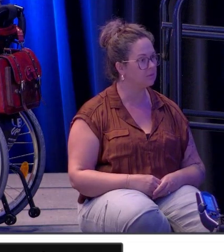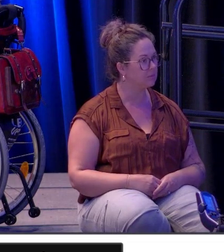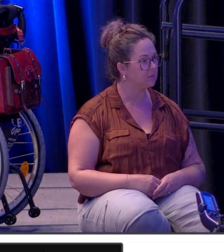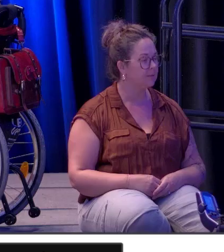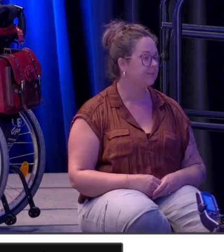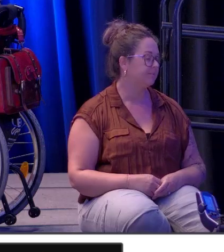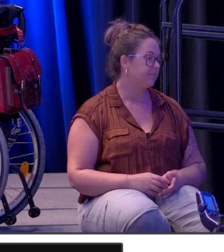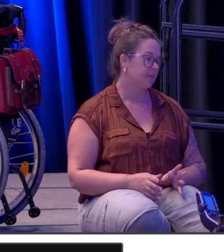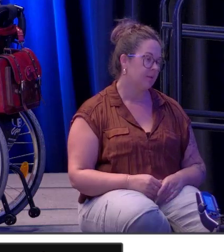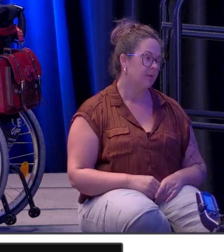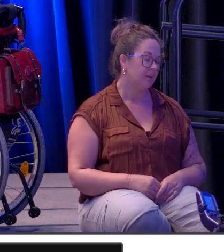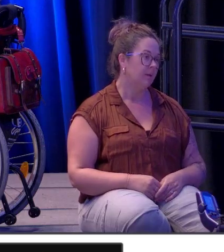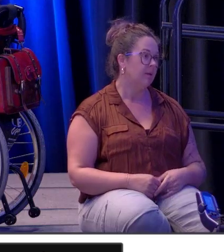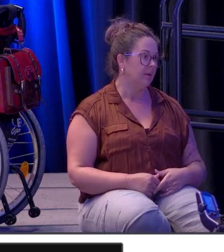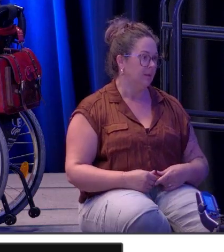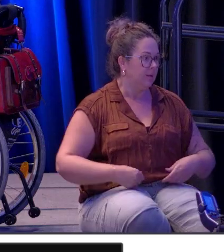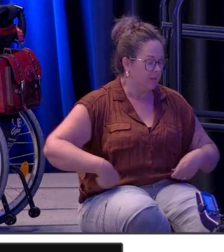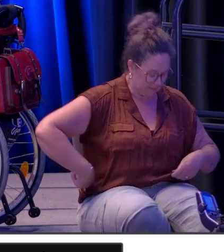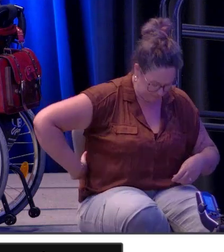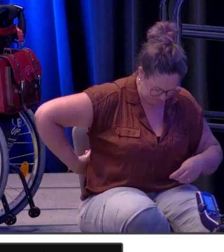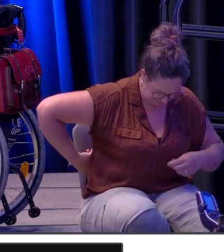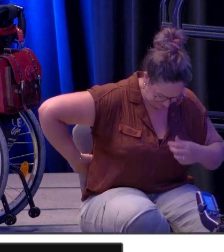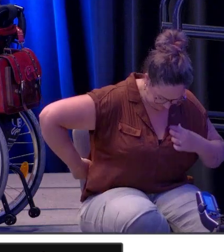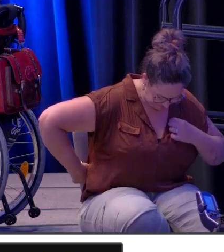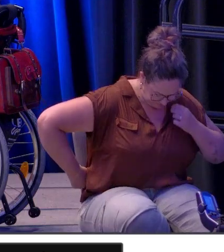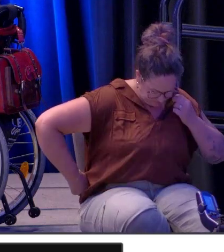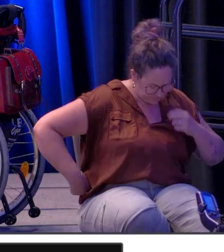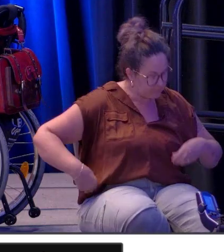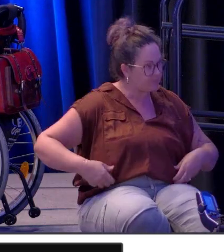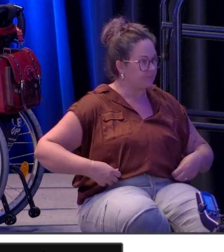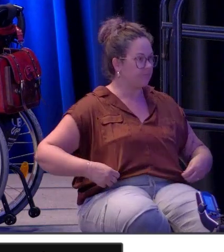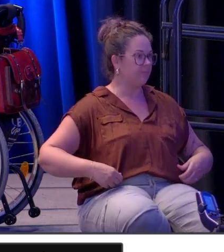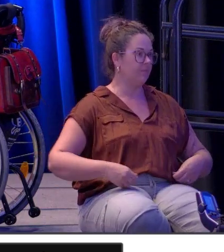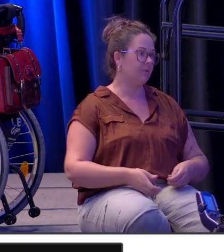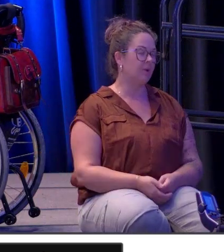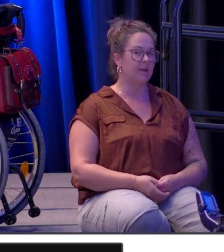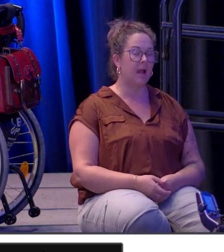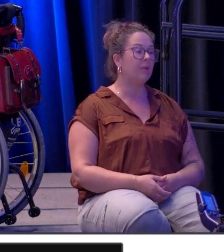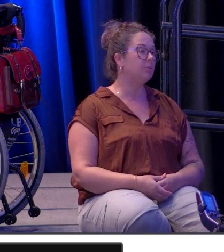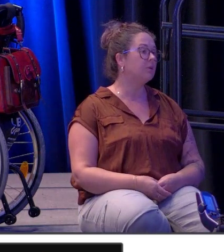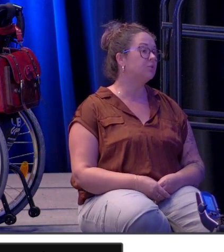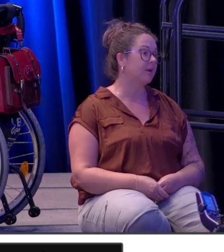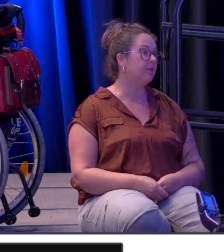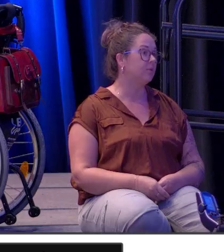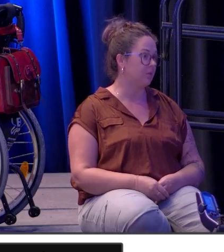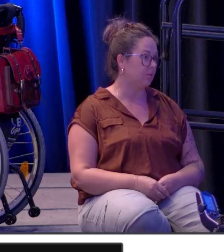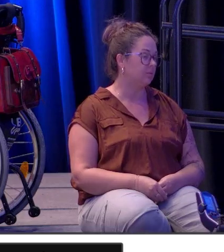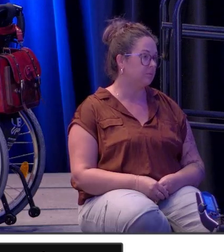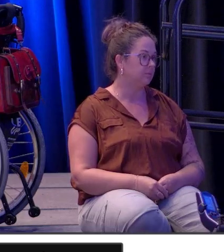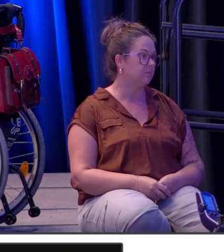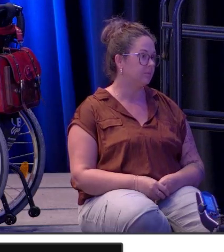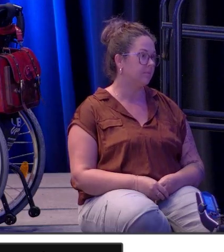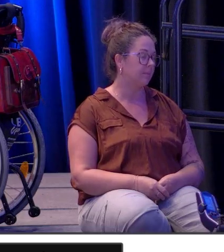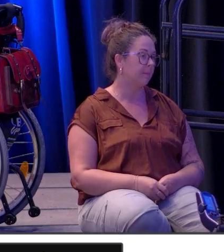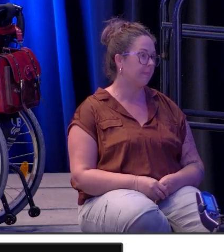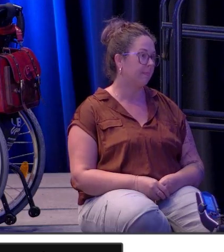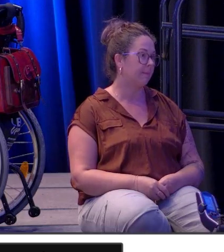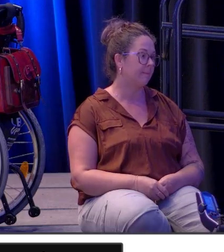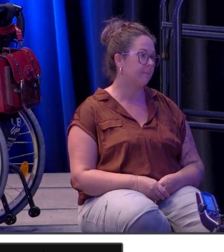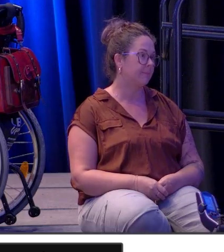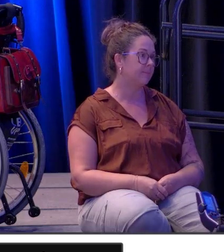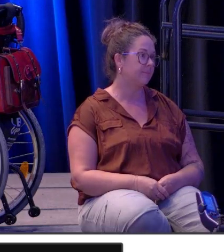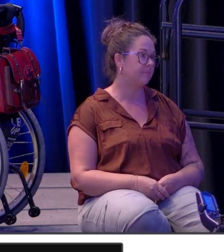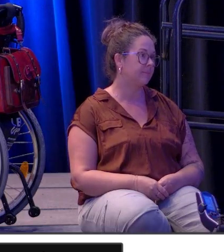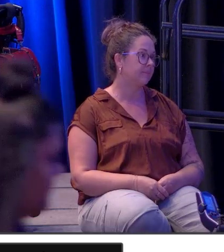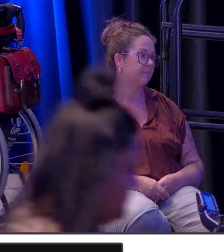fit here aside from anybody else? Or is there a couple chairs for people that need little breaks in between trying to dance? Because